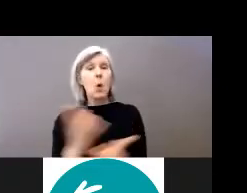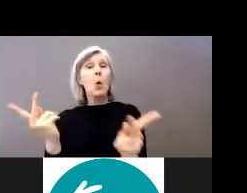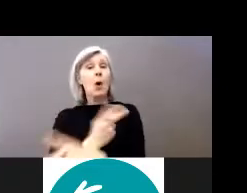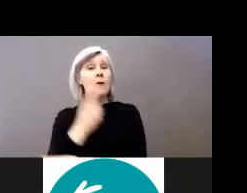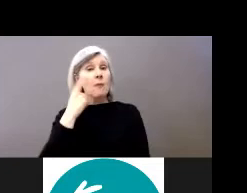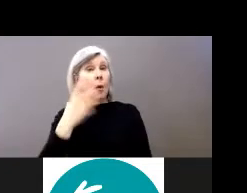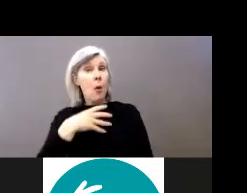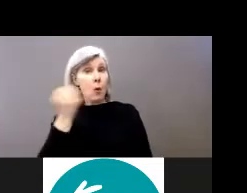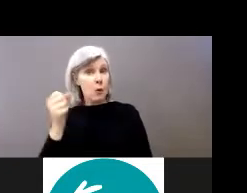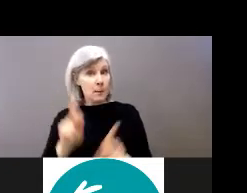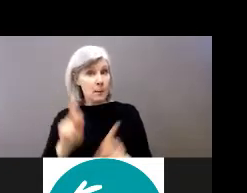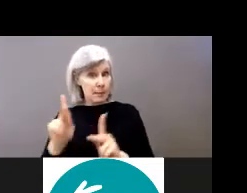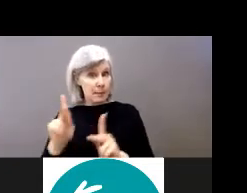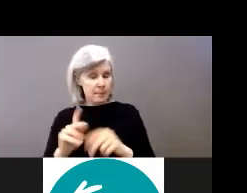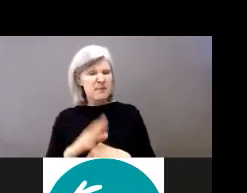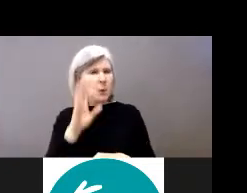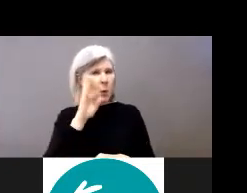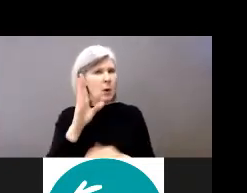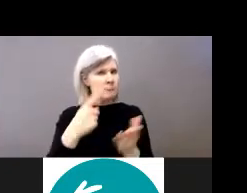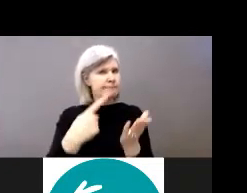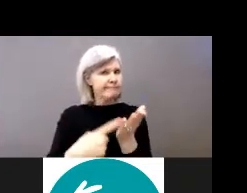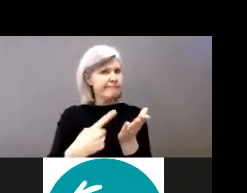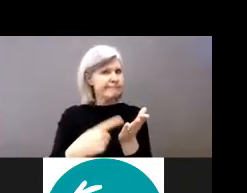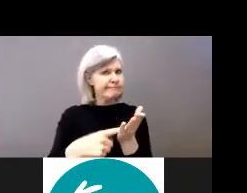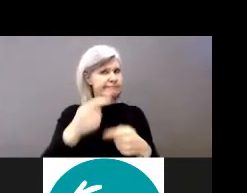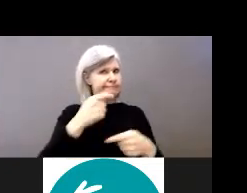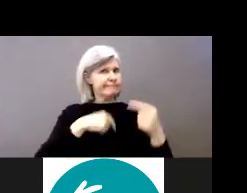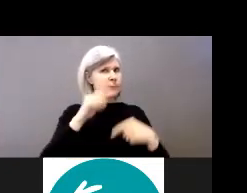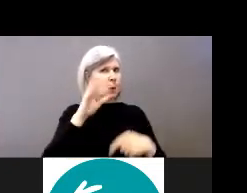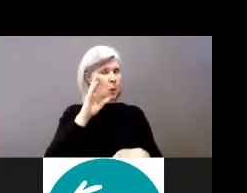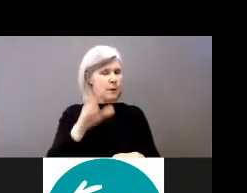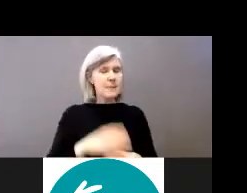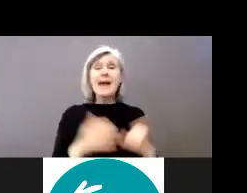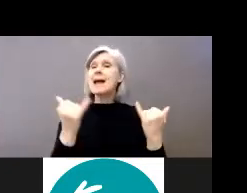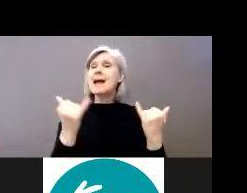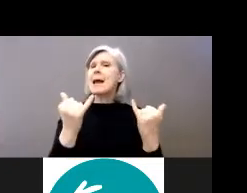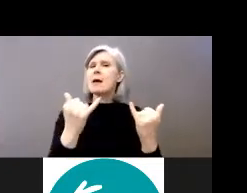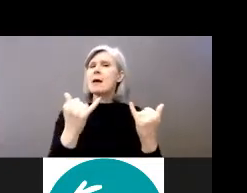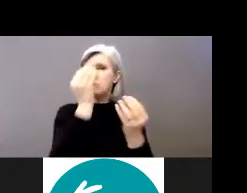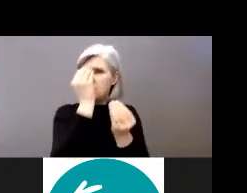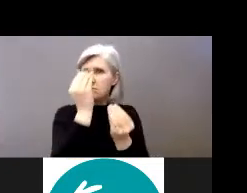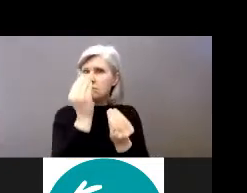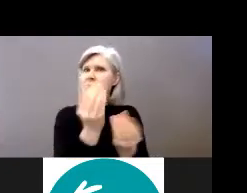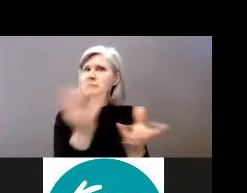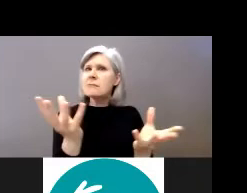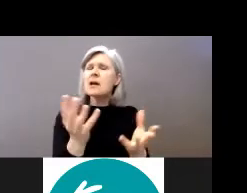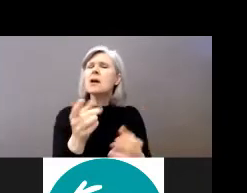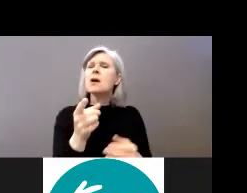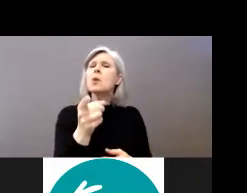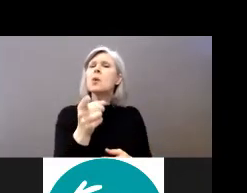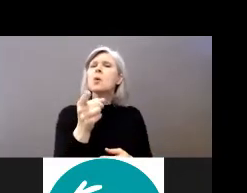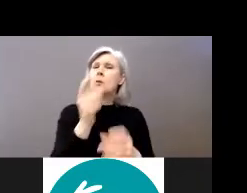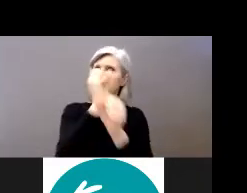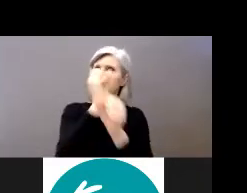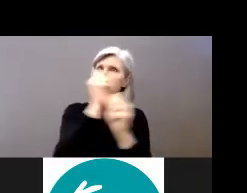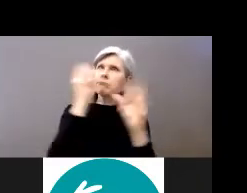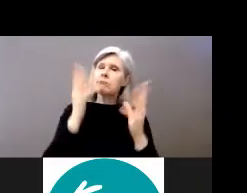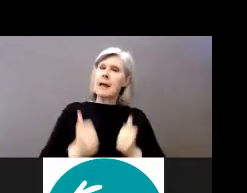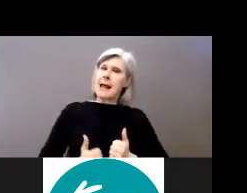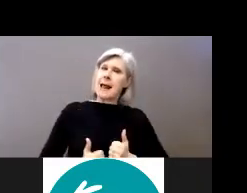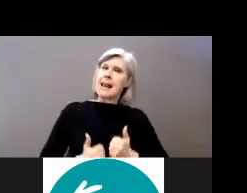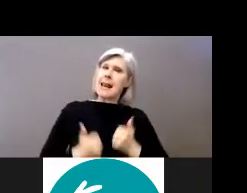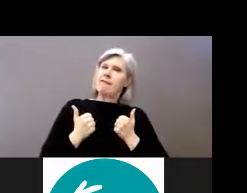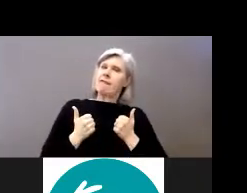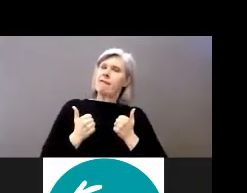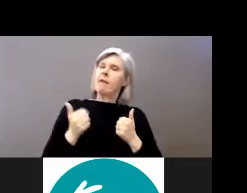we see our own lives and how we see our own future. This is how we want to we envision how we will be when we're 80 or